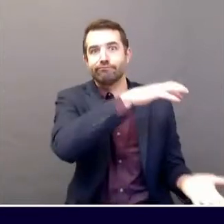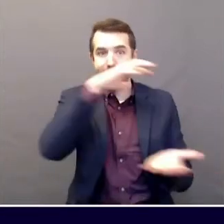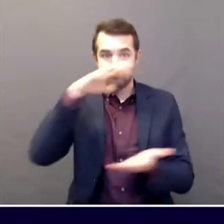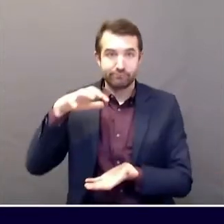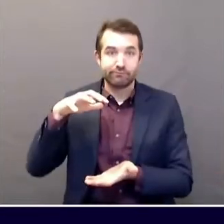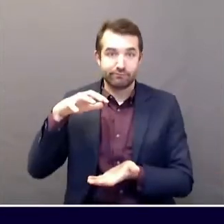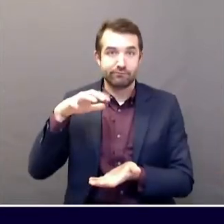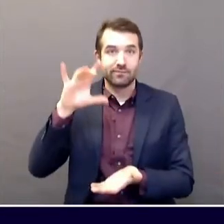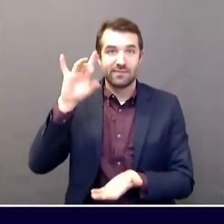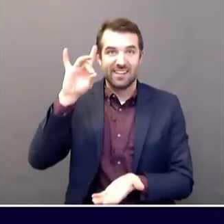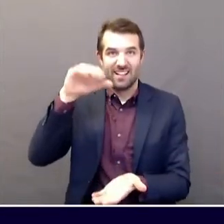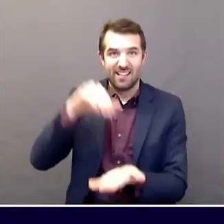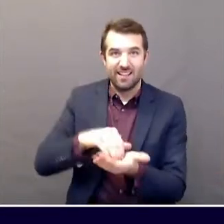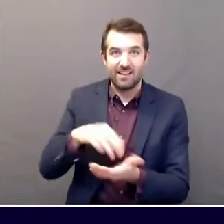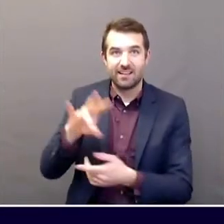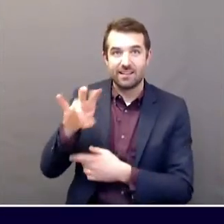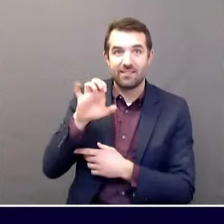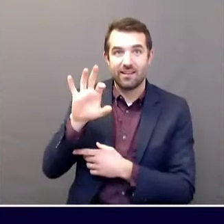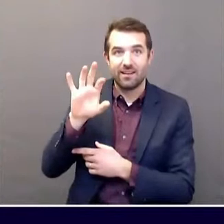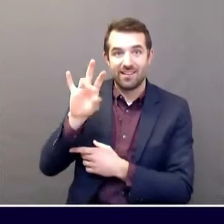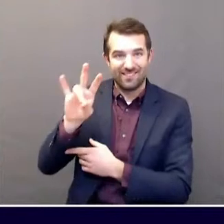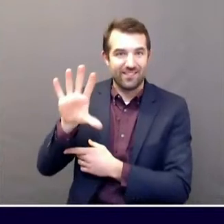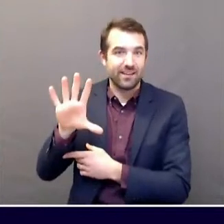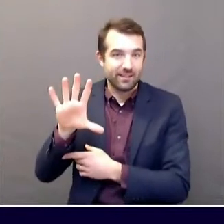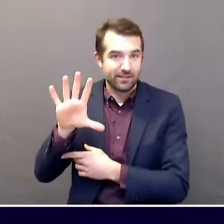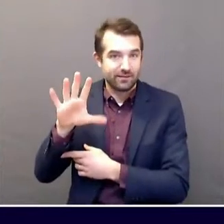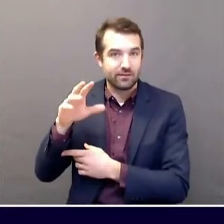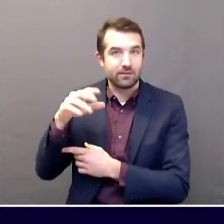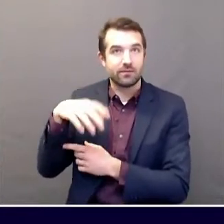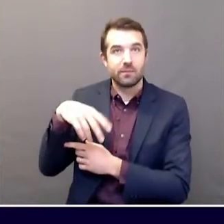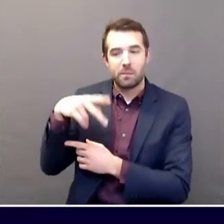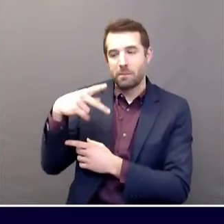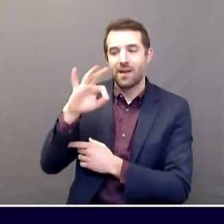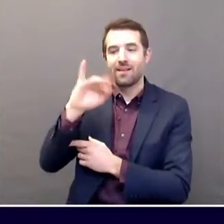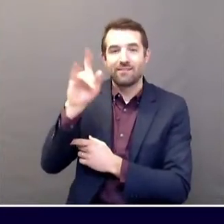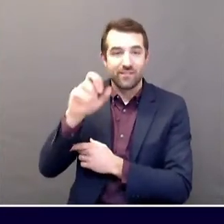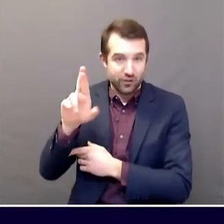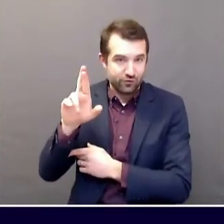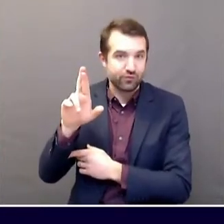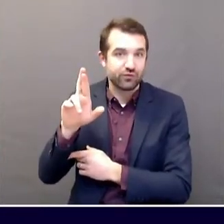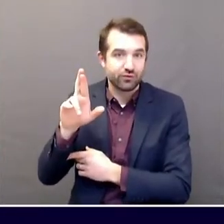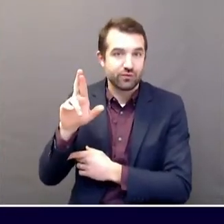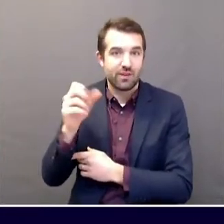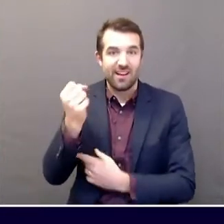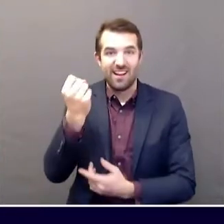8,775 doses of the Pfizer vaccine and 11,600 doses